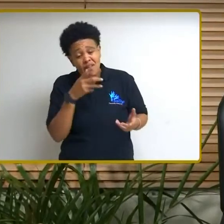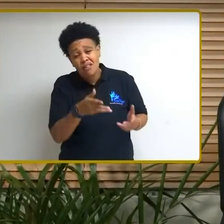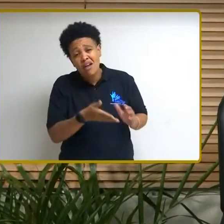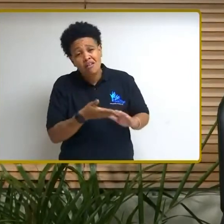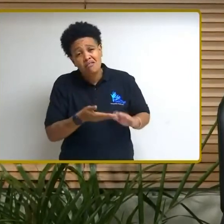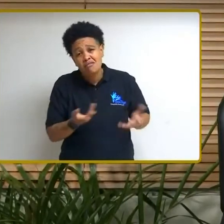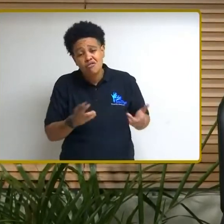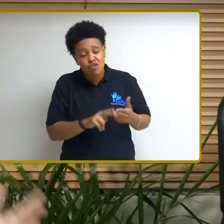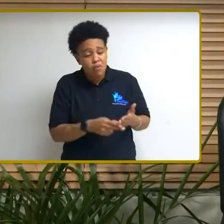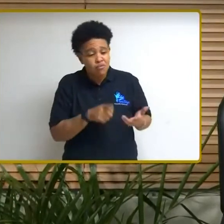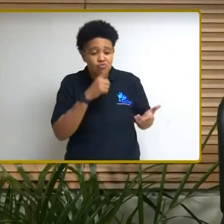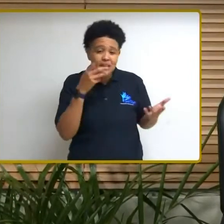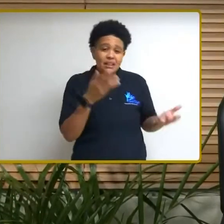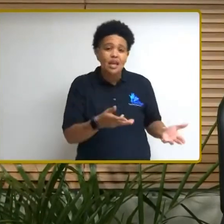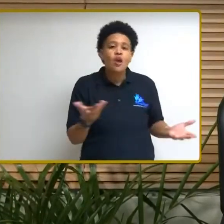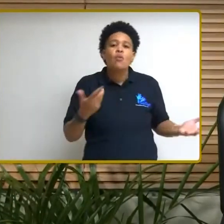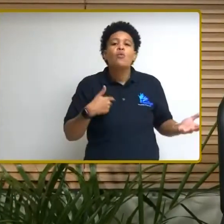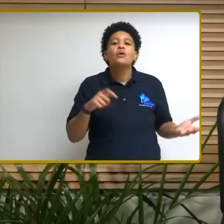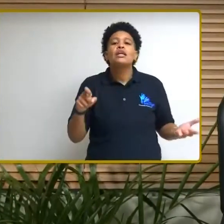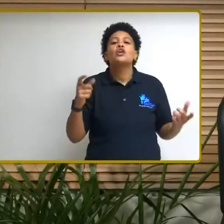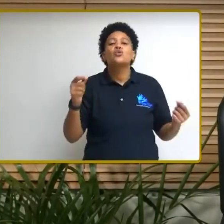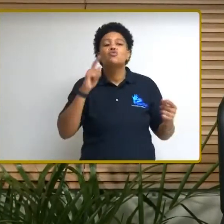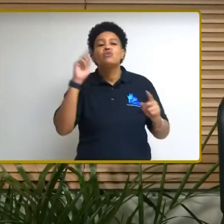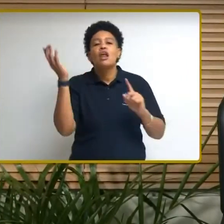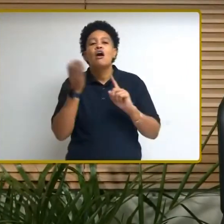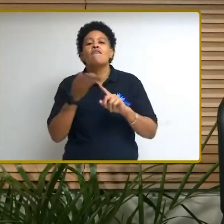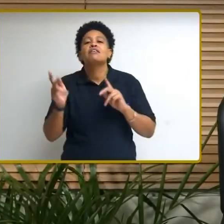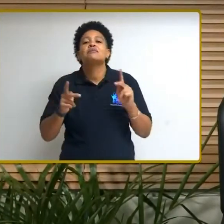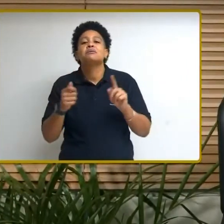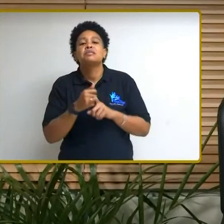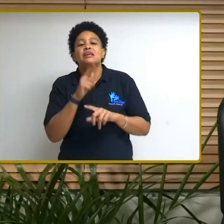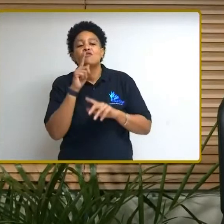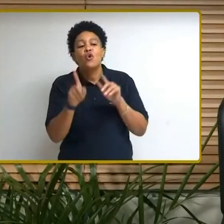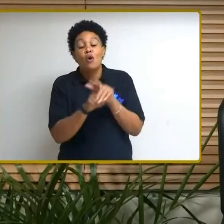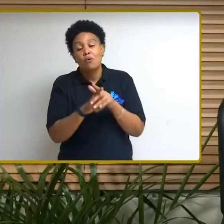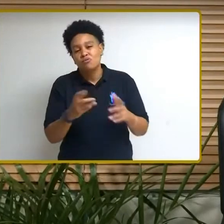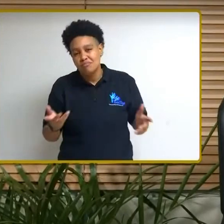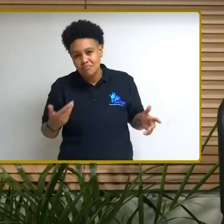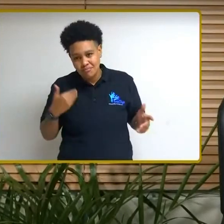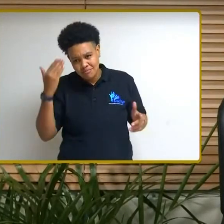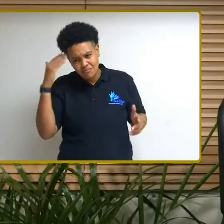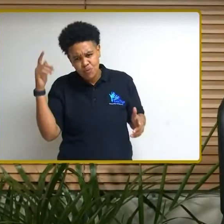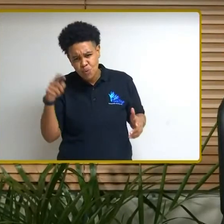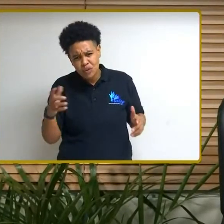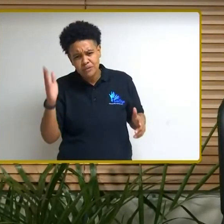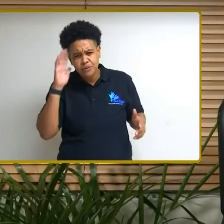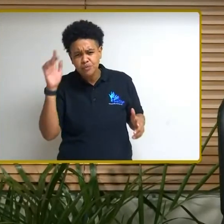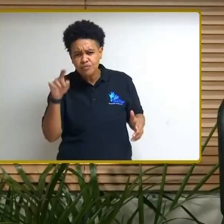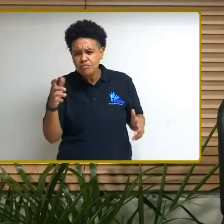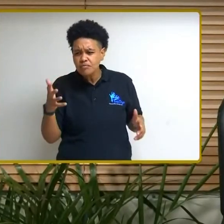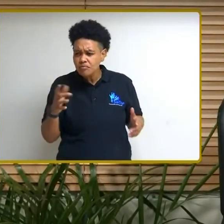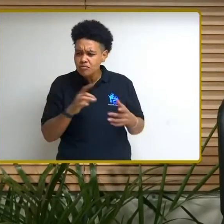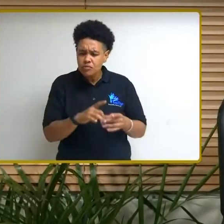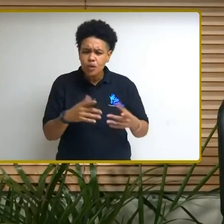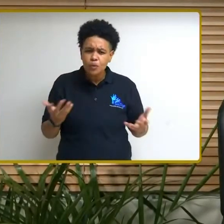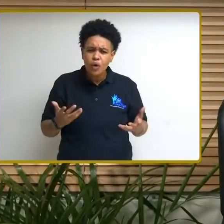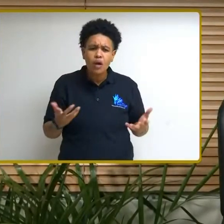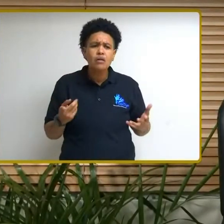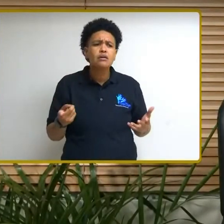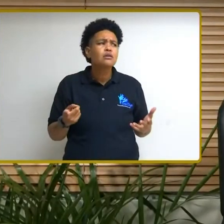The numbers are there. What we need to do is to convince persons to come out. Now, I know the question will be asked about